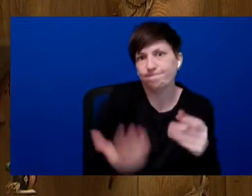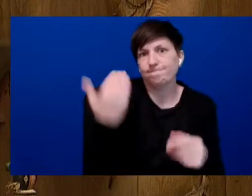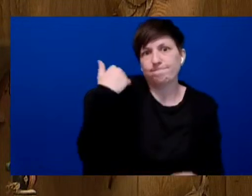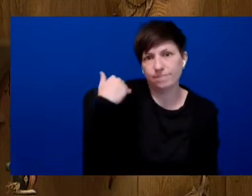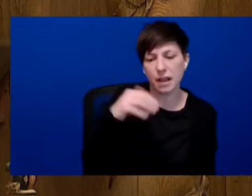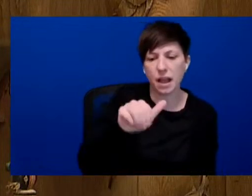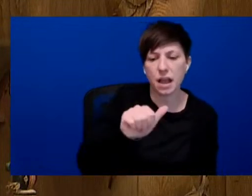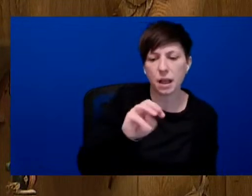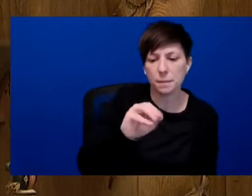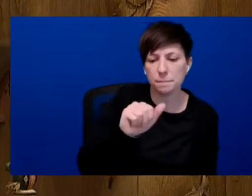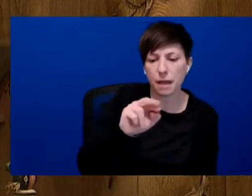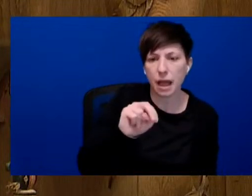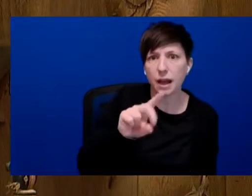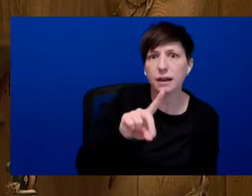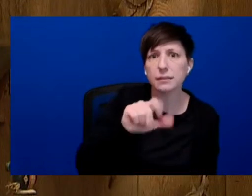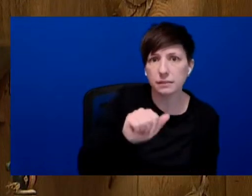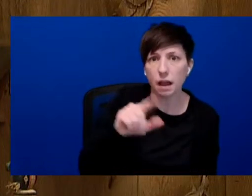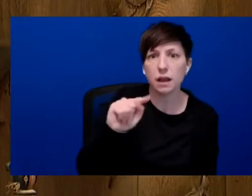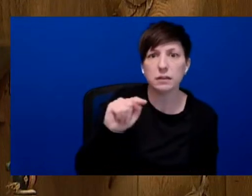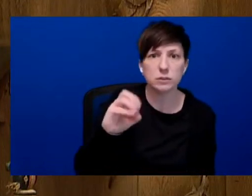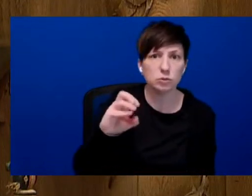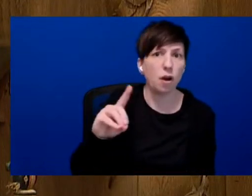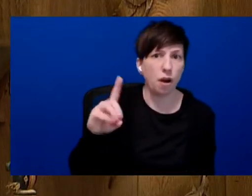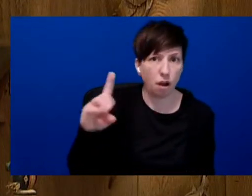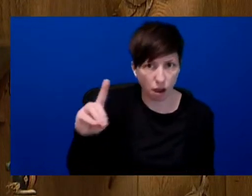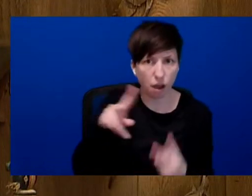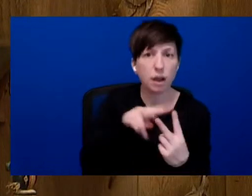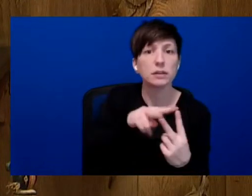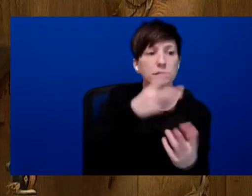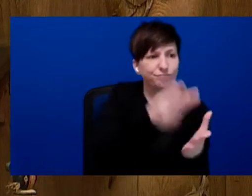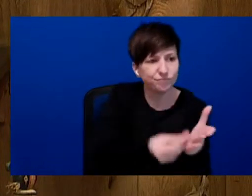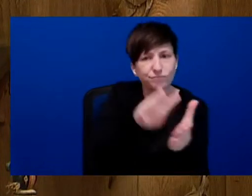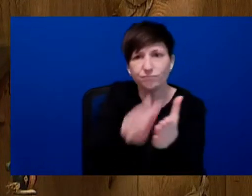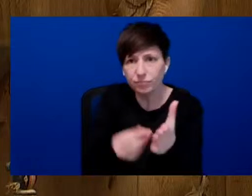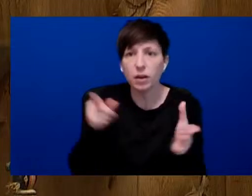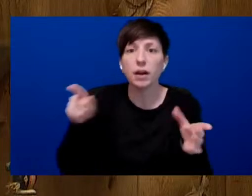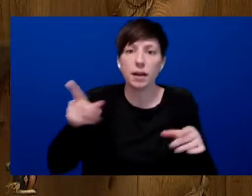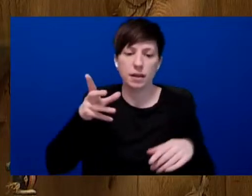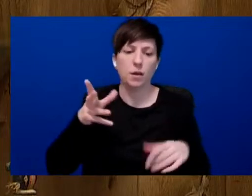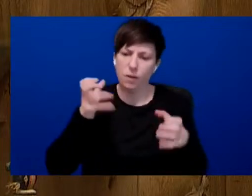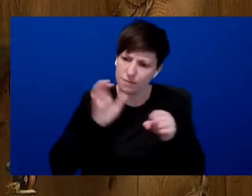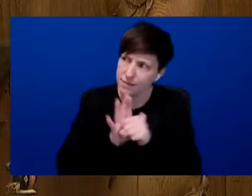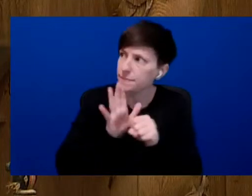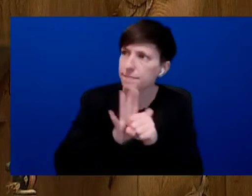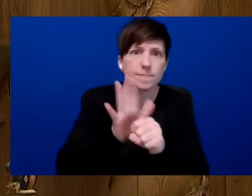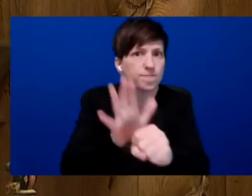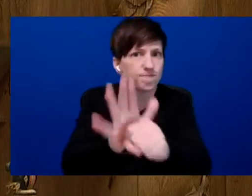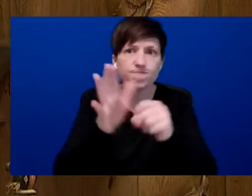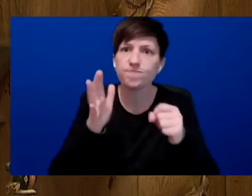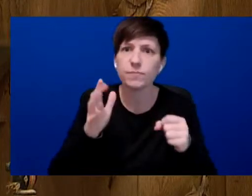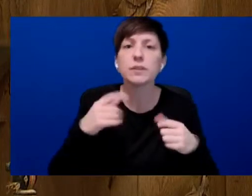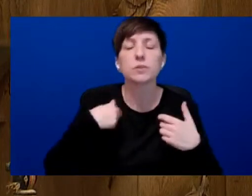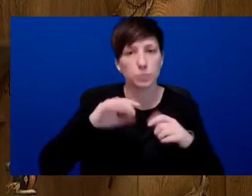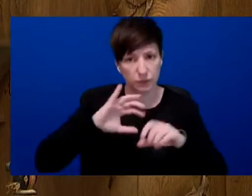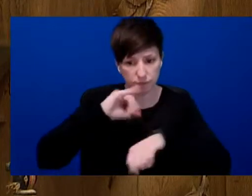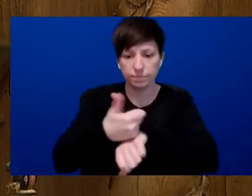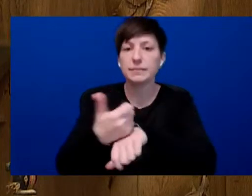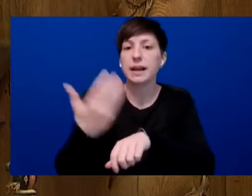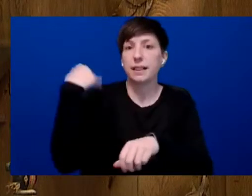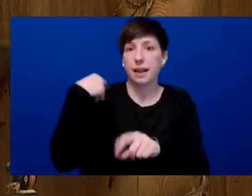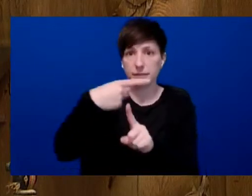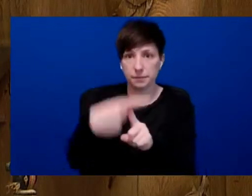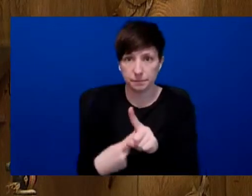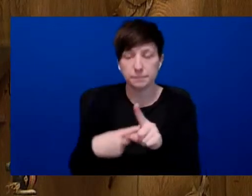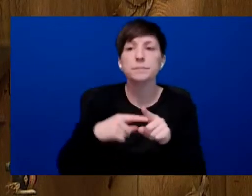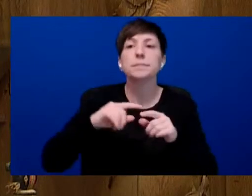will protect kids in the future. That's why a new suite of concrete actions was launched last month to protect